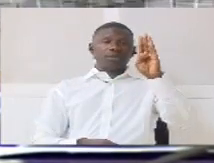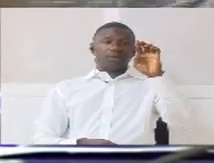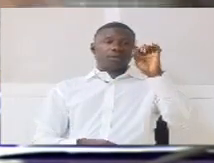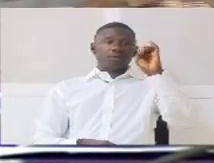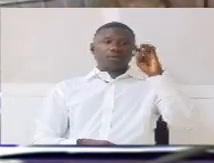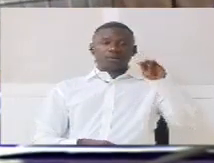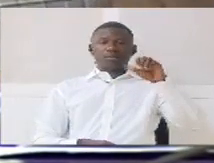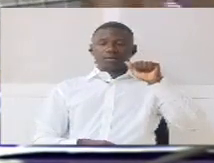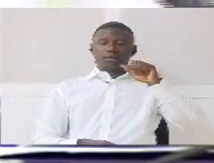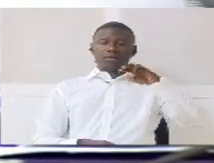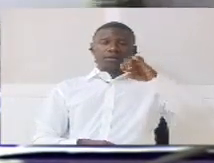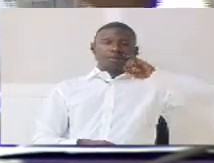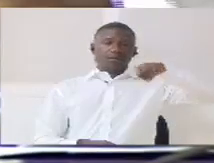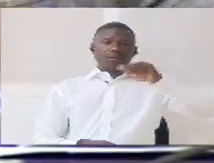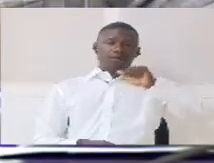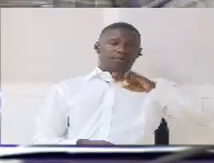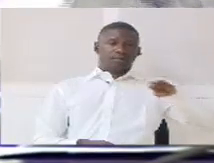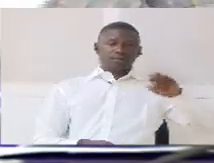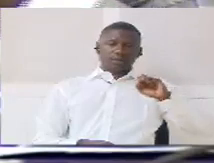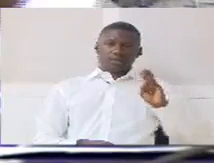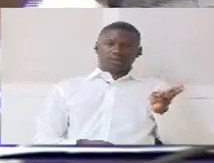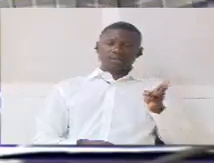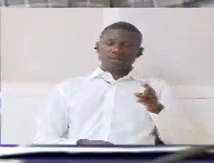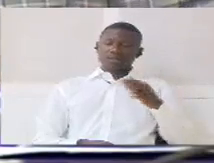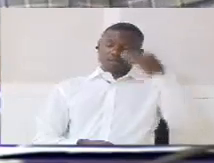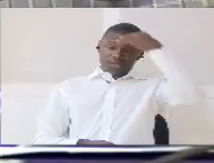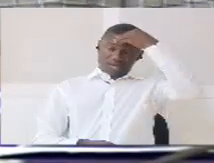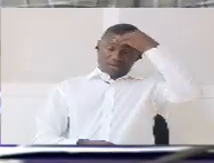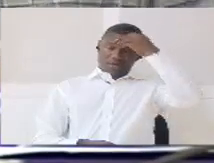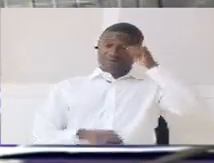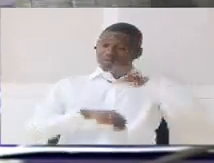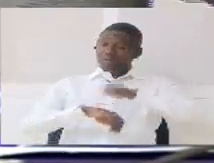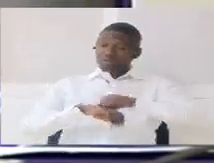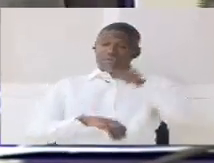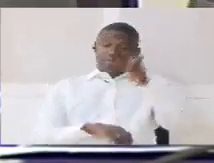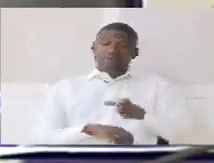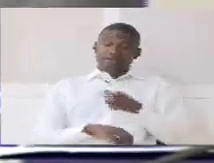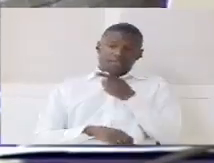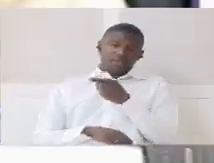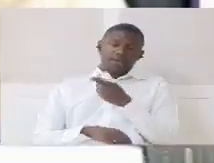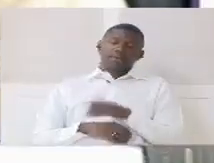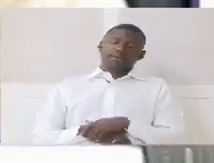And others. Yes. We also received information that some witnesses,